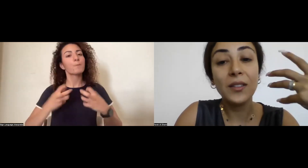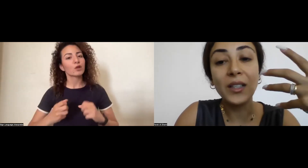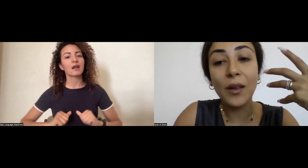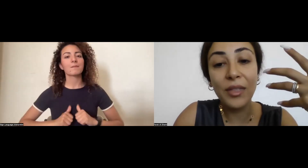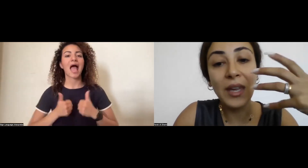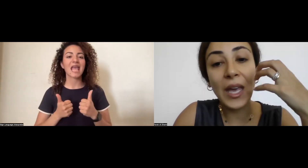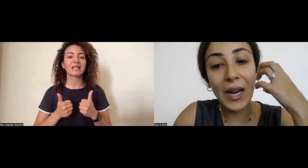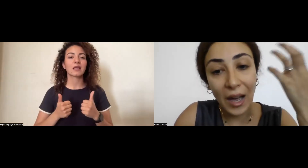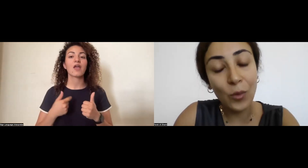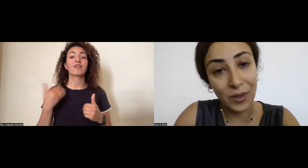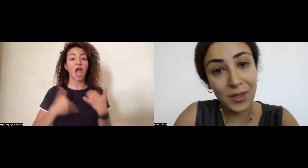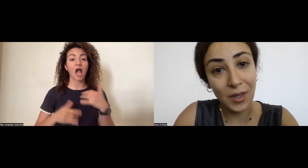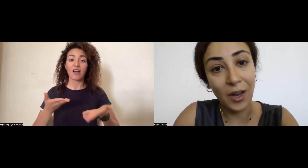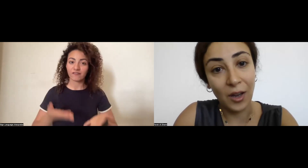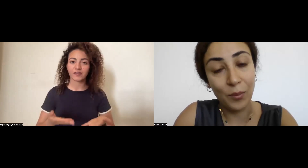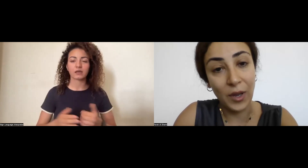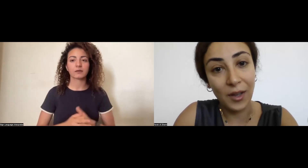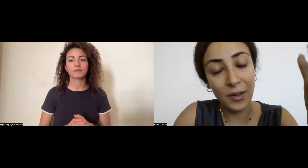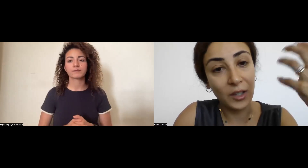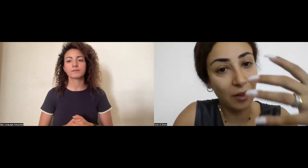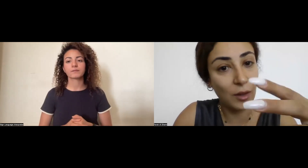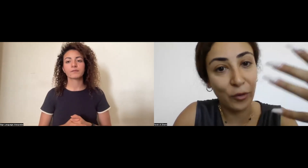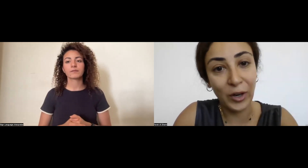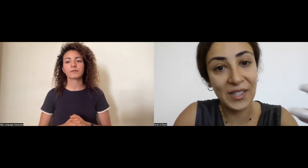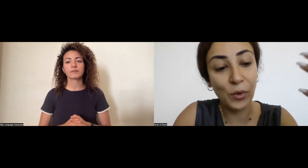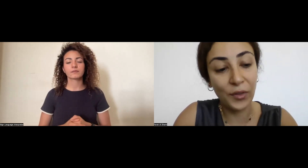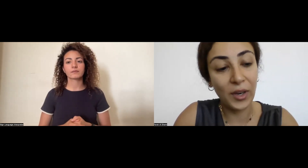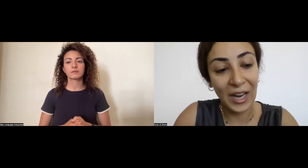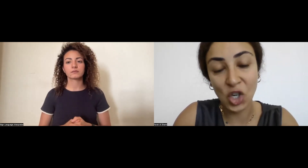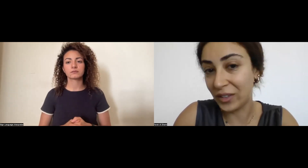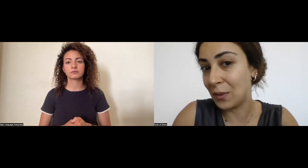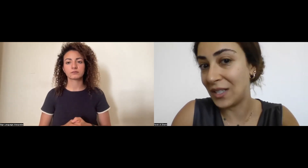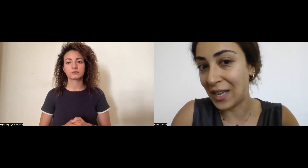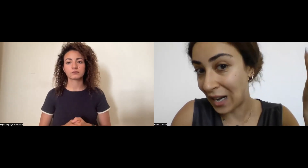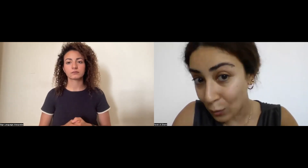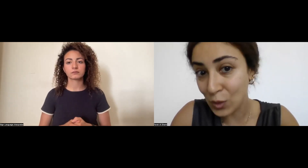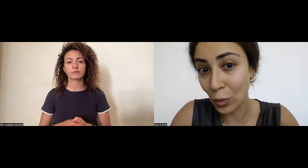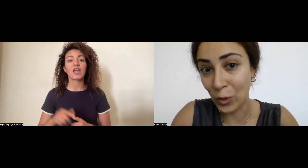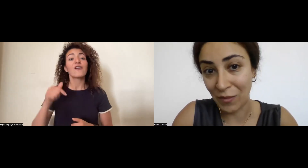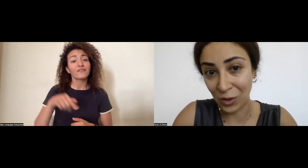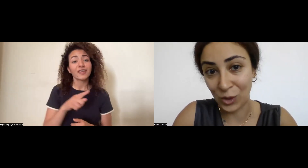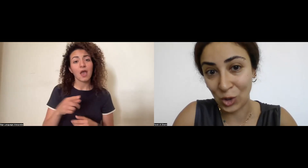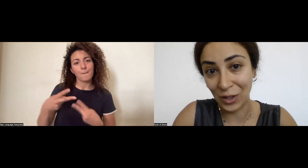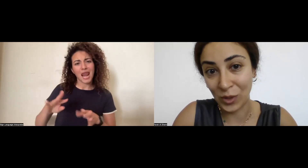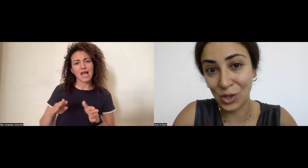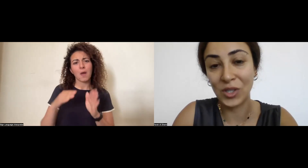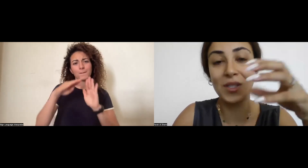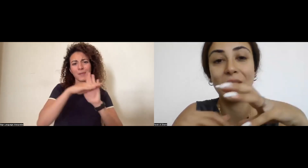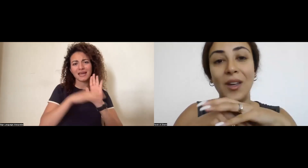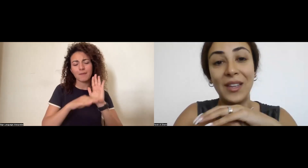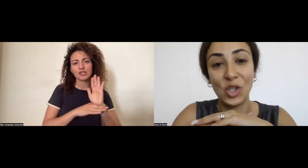disability. Not the allowance, not the, for example, the National Disability Allowance Program that